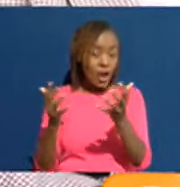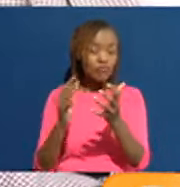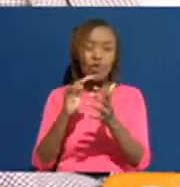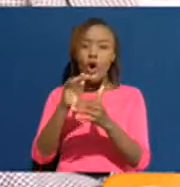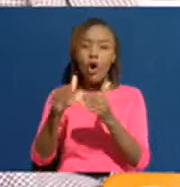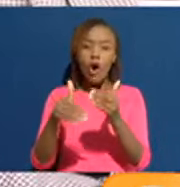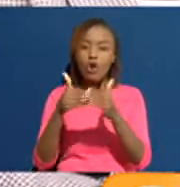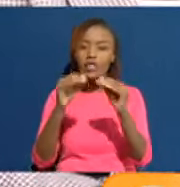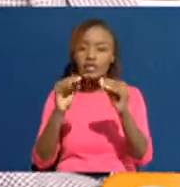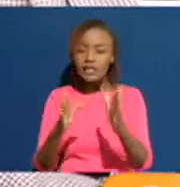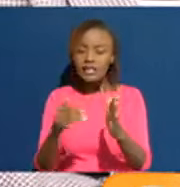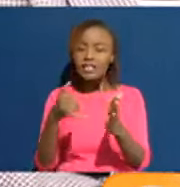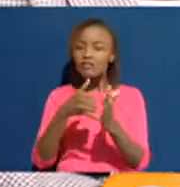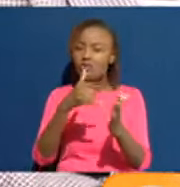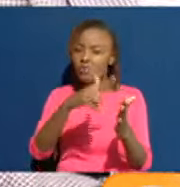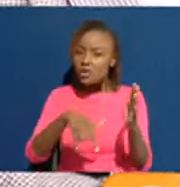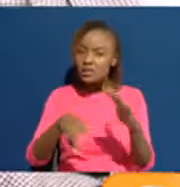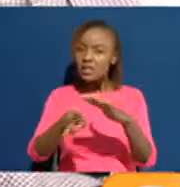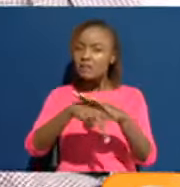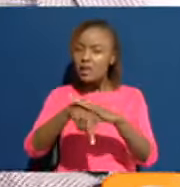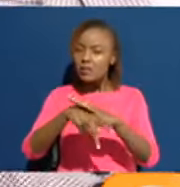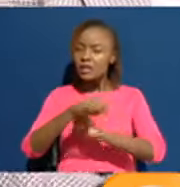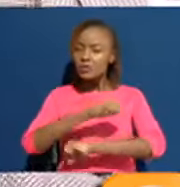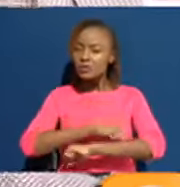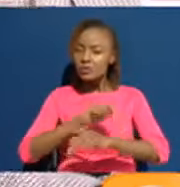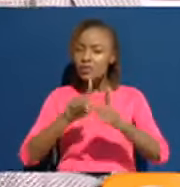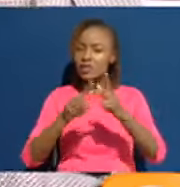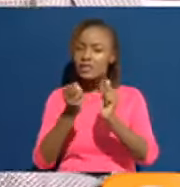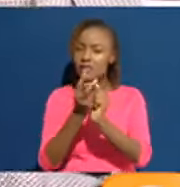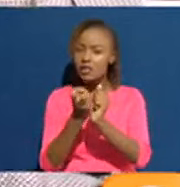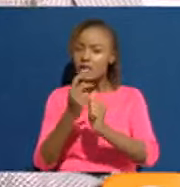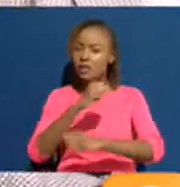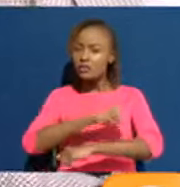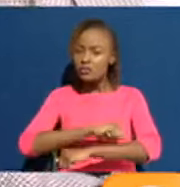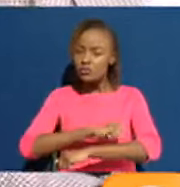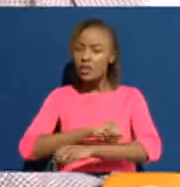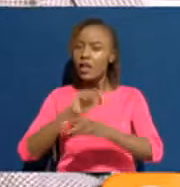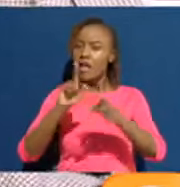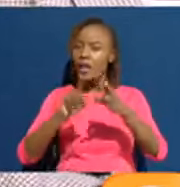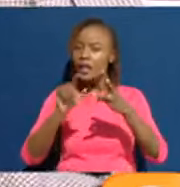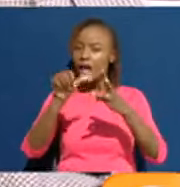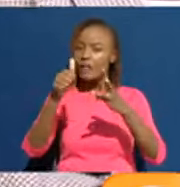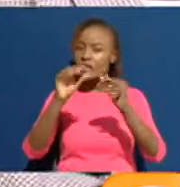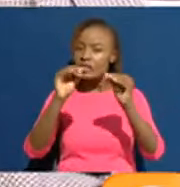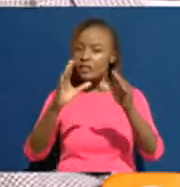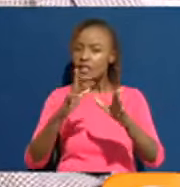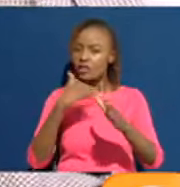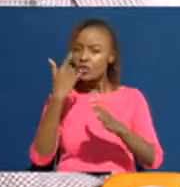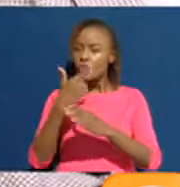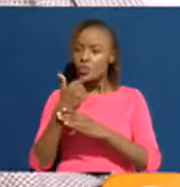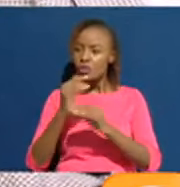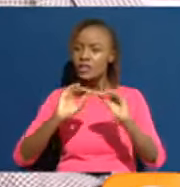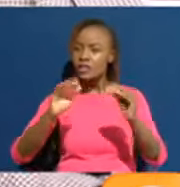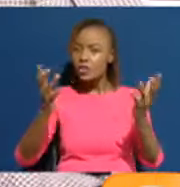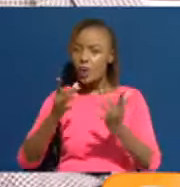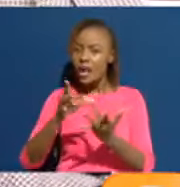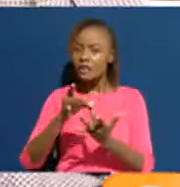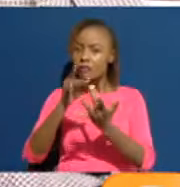teachers. They include primary school teachers, secondary school teachers, and even those as teaching in special